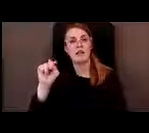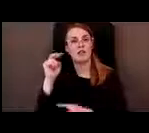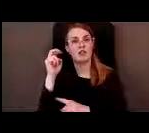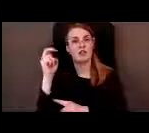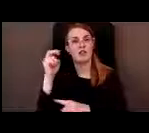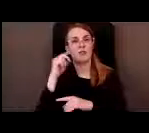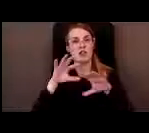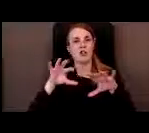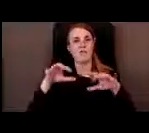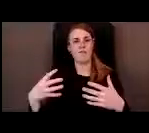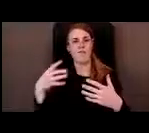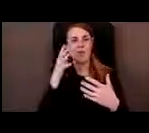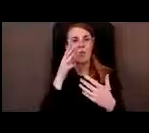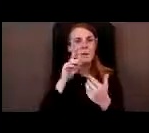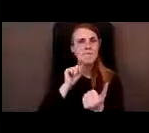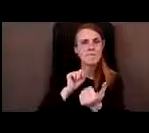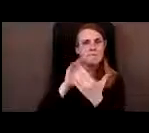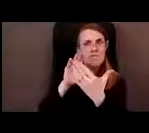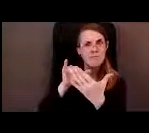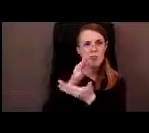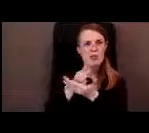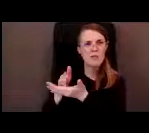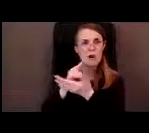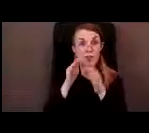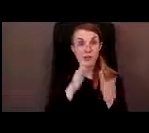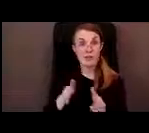addressing those components of the planning effort.